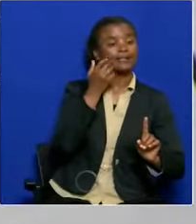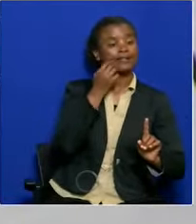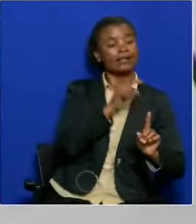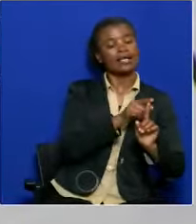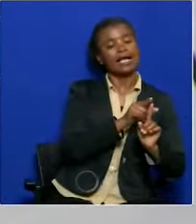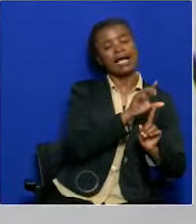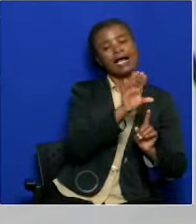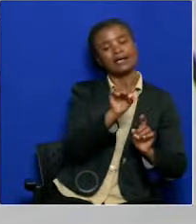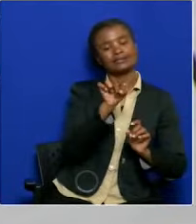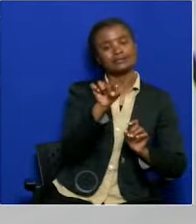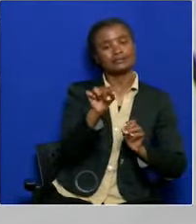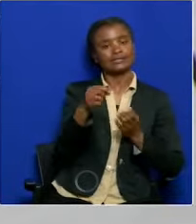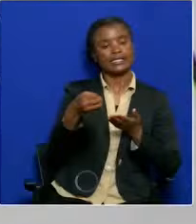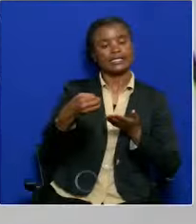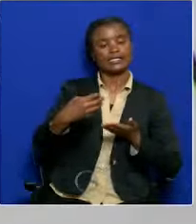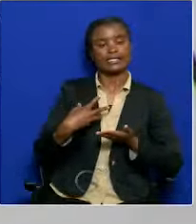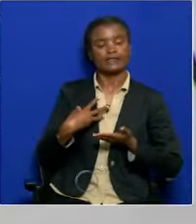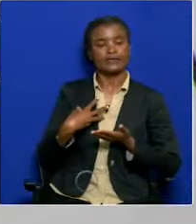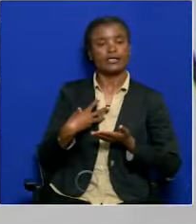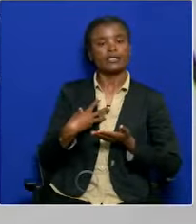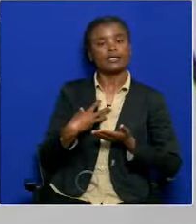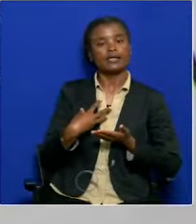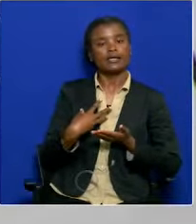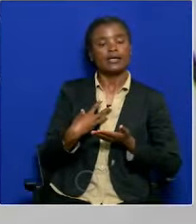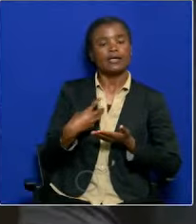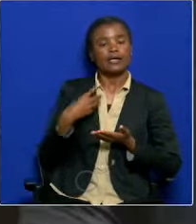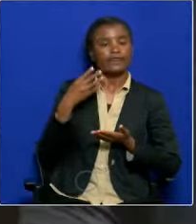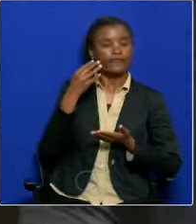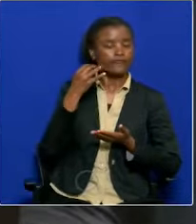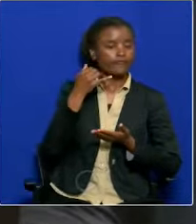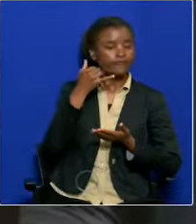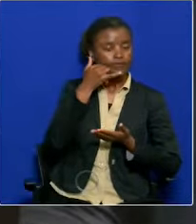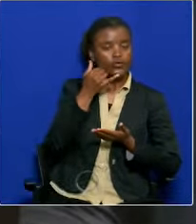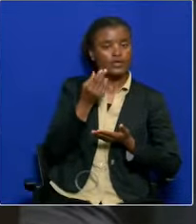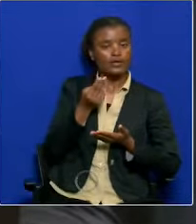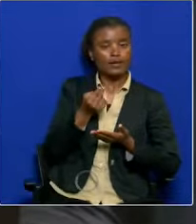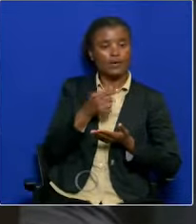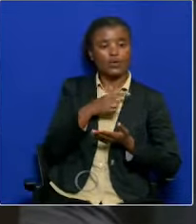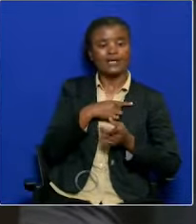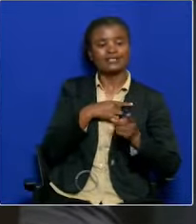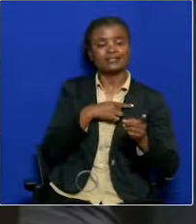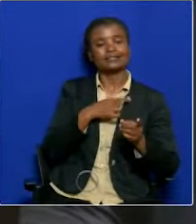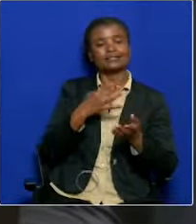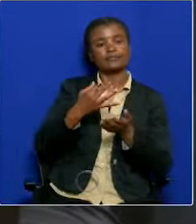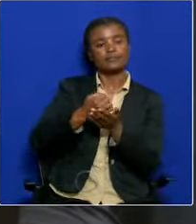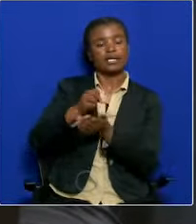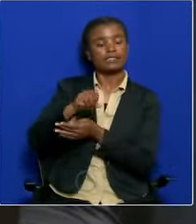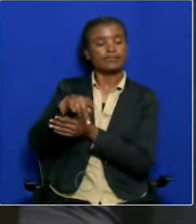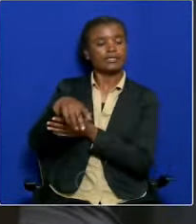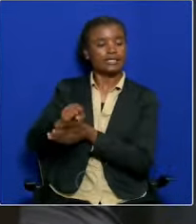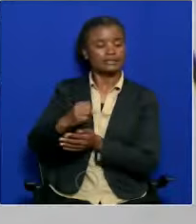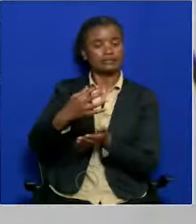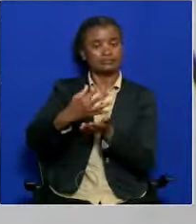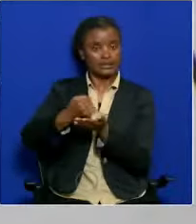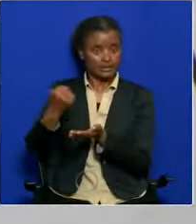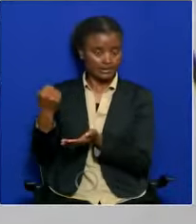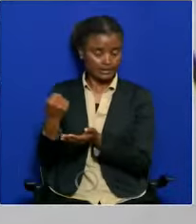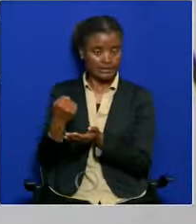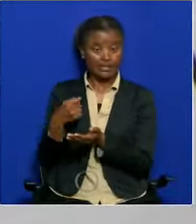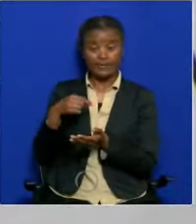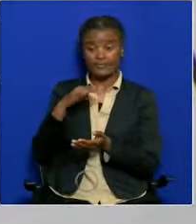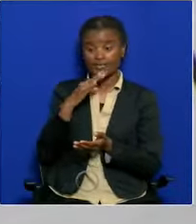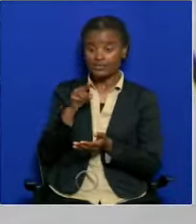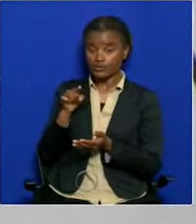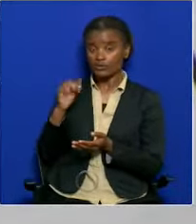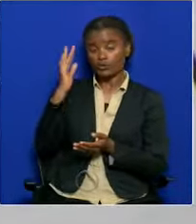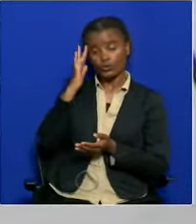phone was confiscated. So then it means you knew that his phone had been Yes. confiscated by the Yes. police. Yes. You did not find that out in